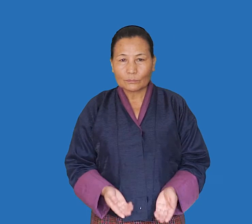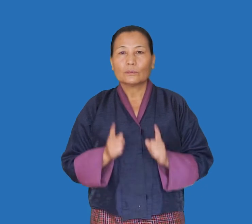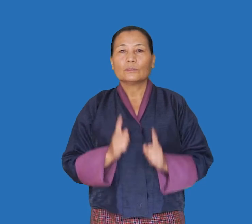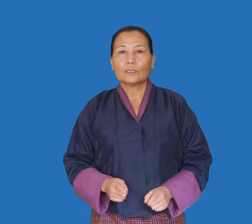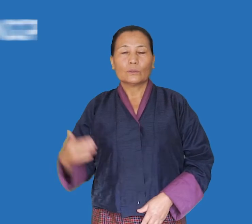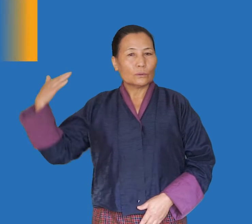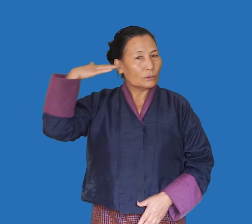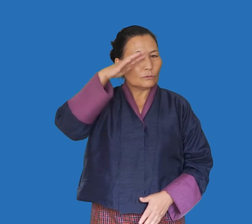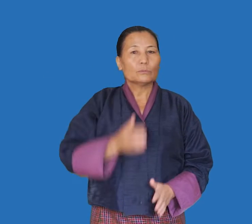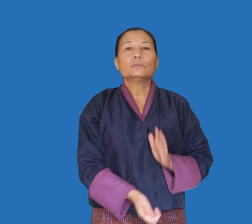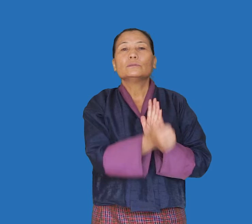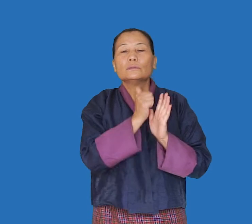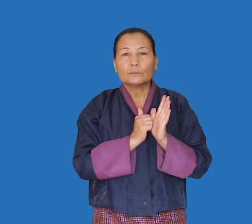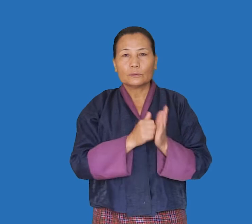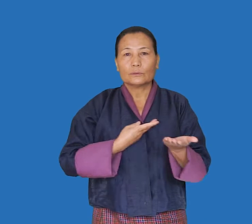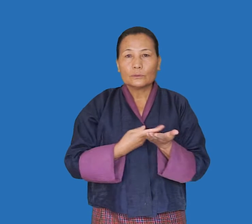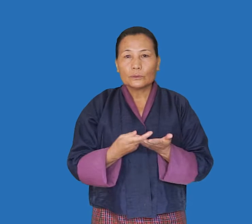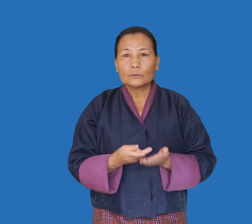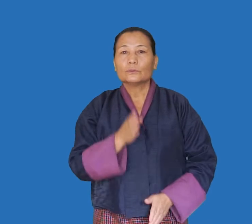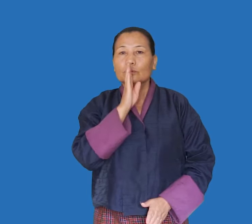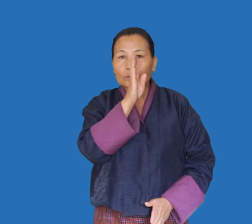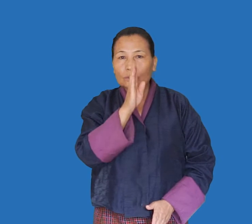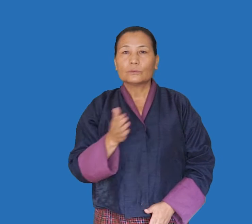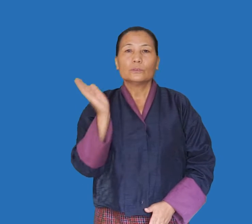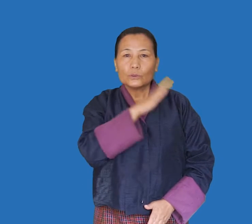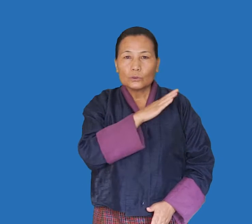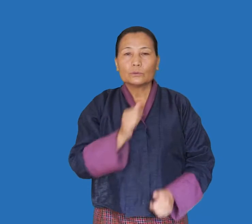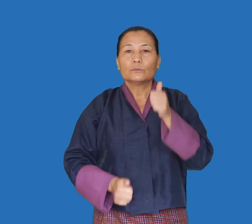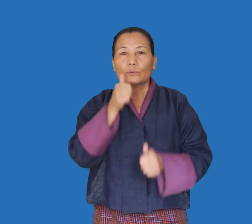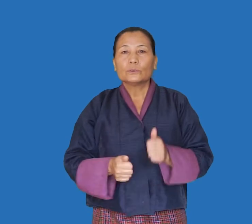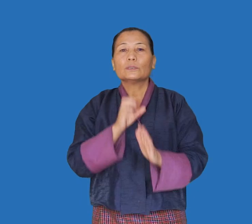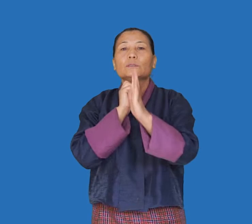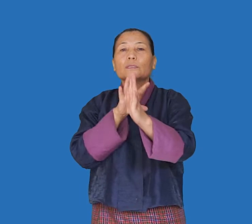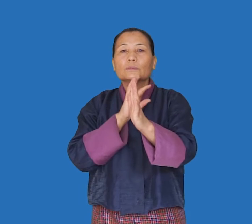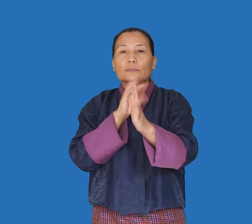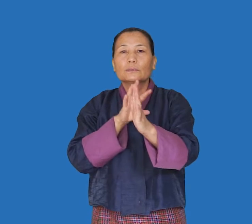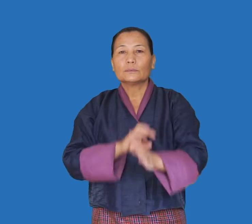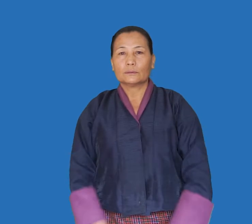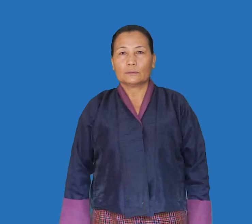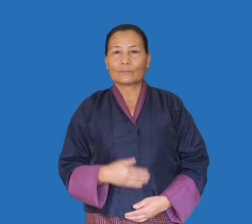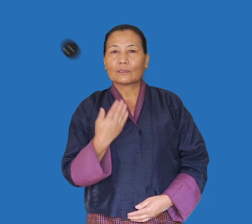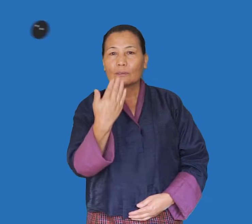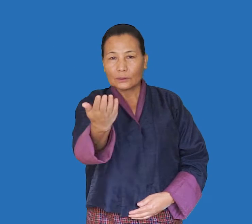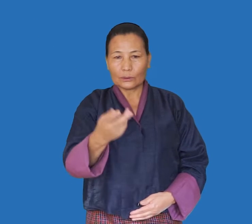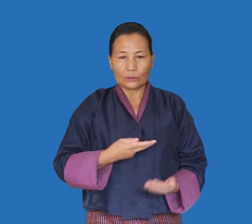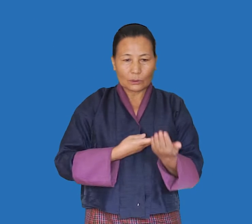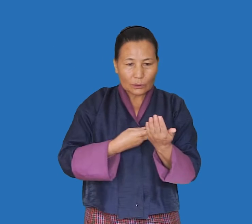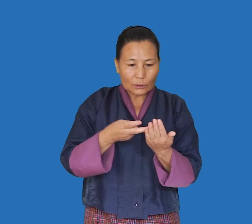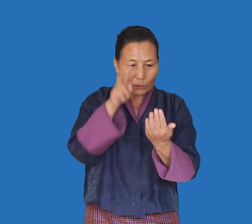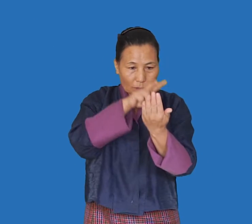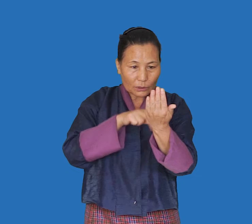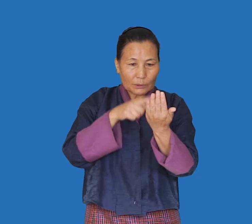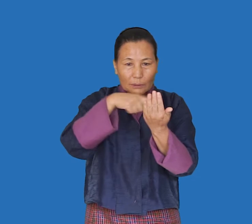Kuzu Zhangpo, and welcome to the session on judging the credibility of news reports. Do you